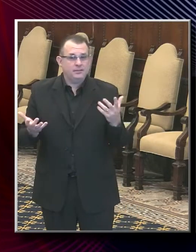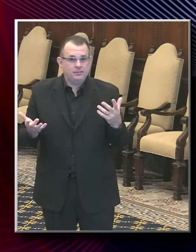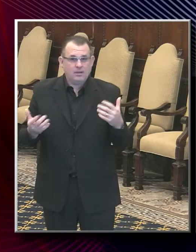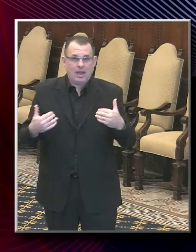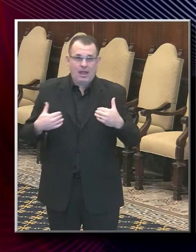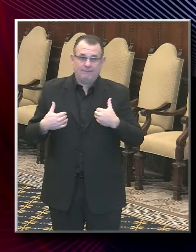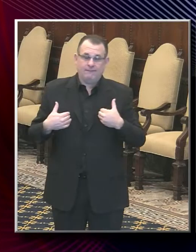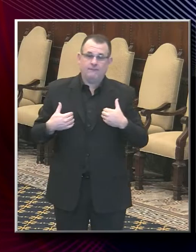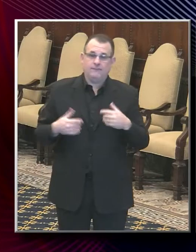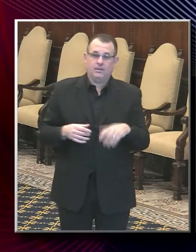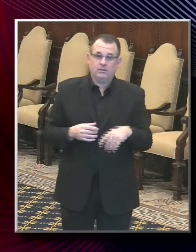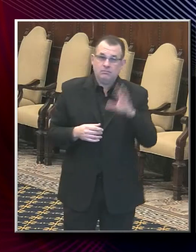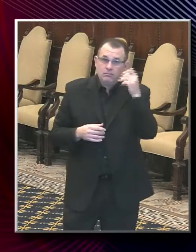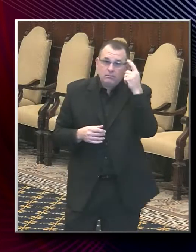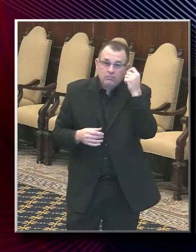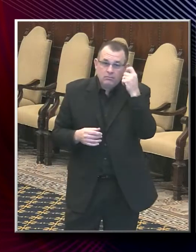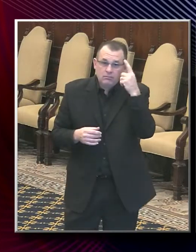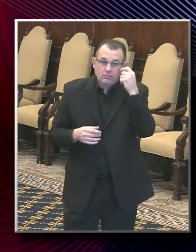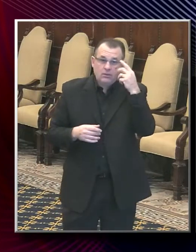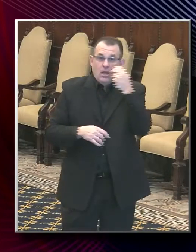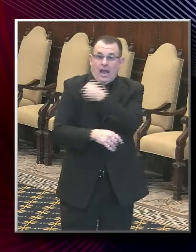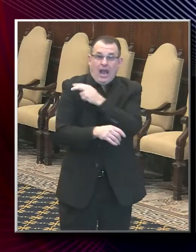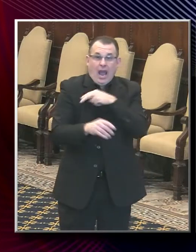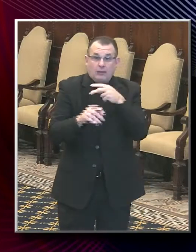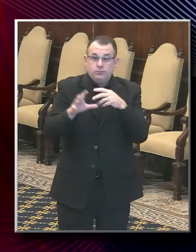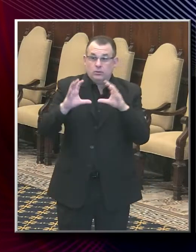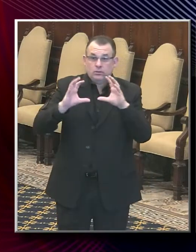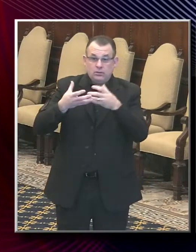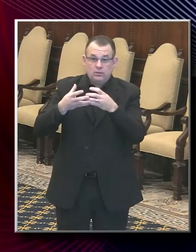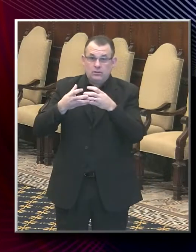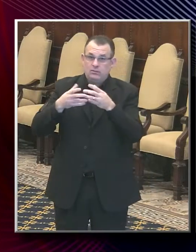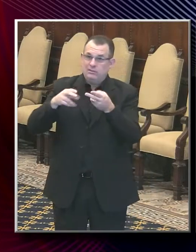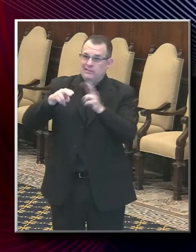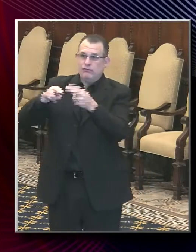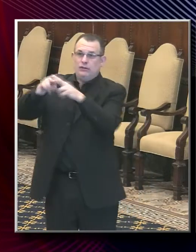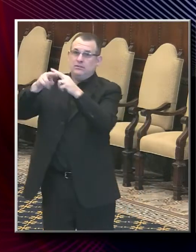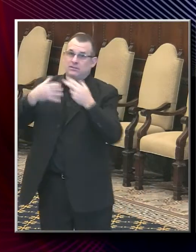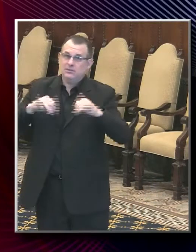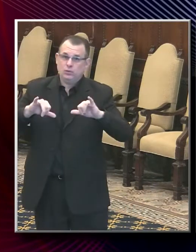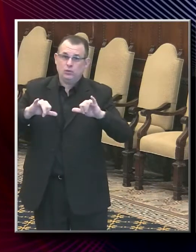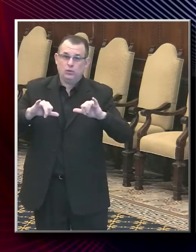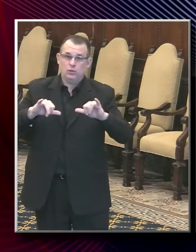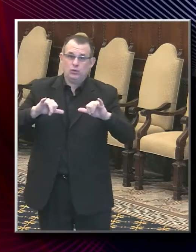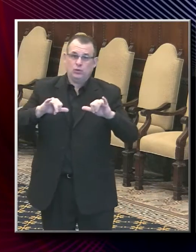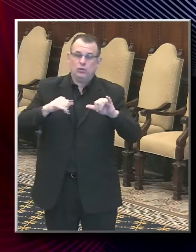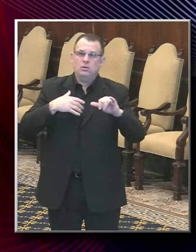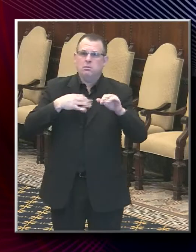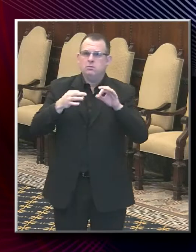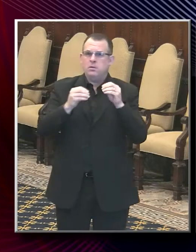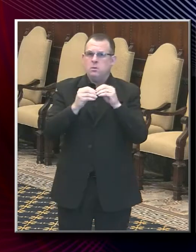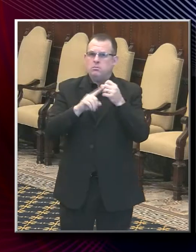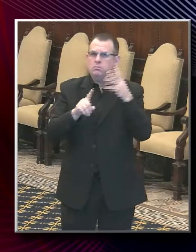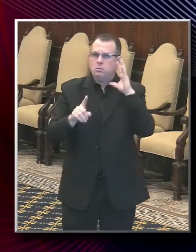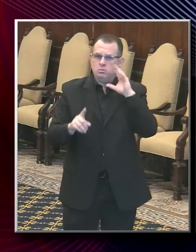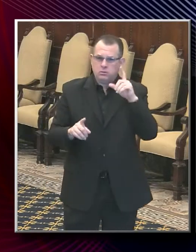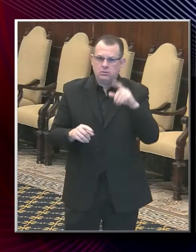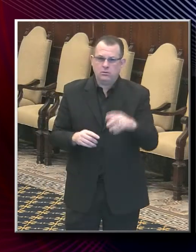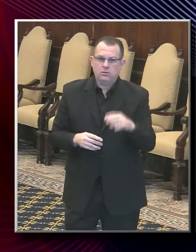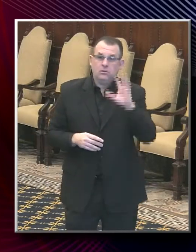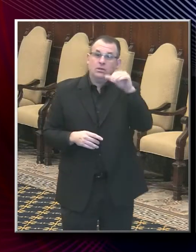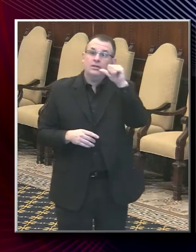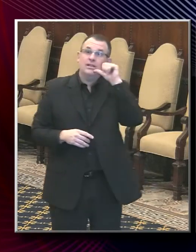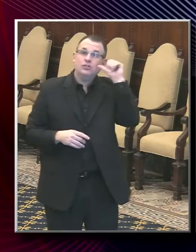seeing continued increasing the number of cases in hospitals. So we'll hear more details. As from yesterday to today, there